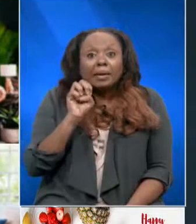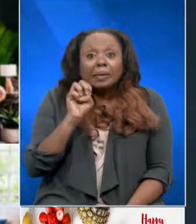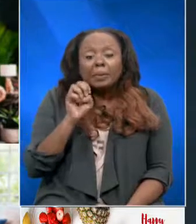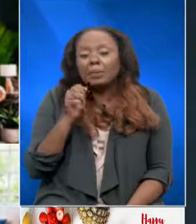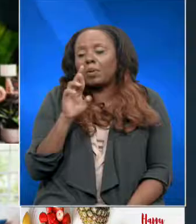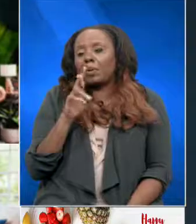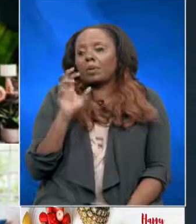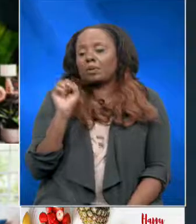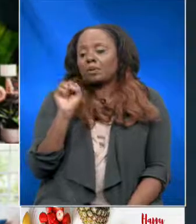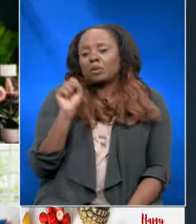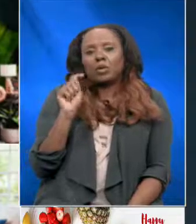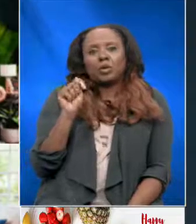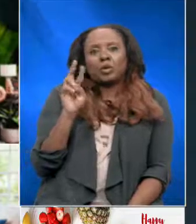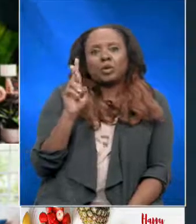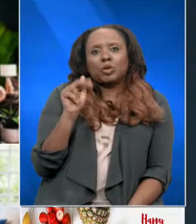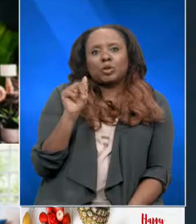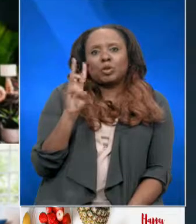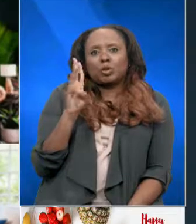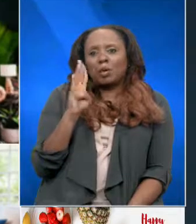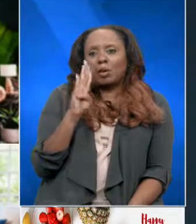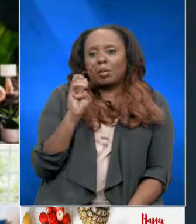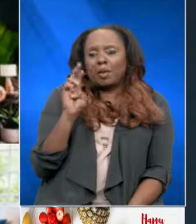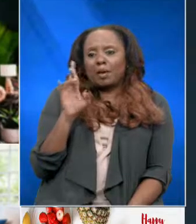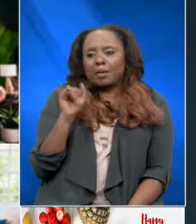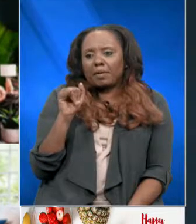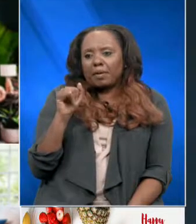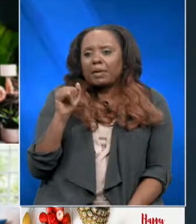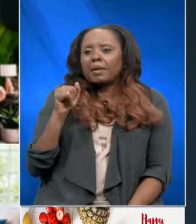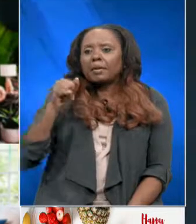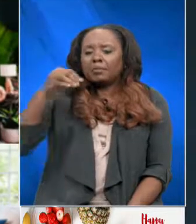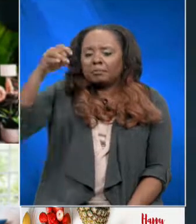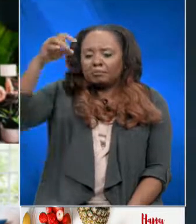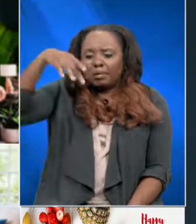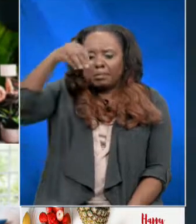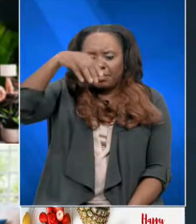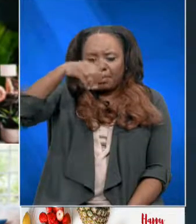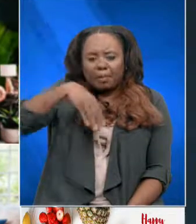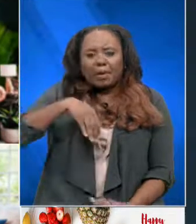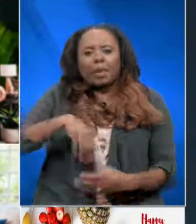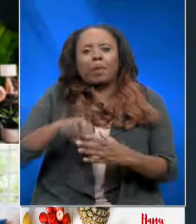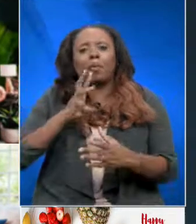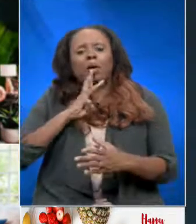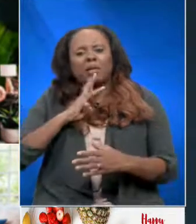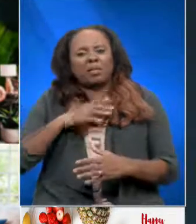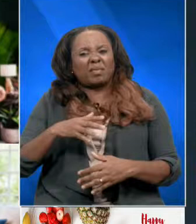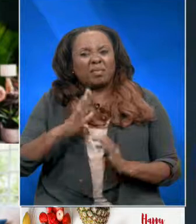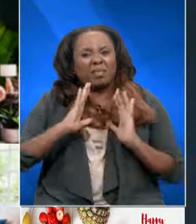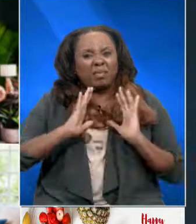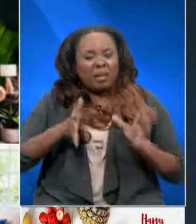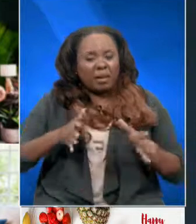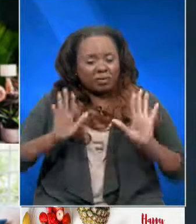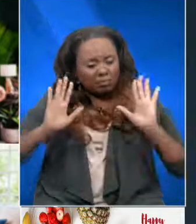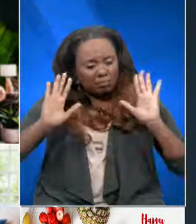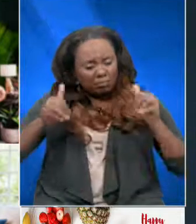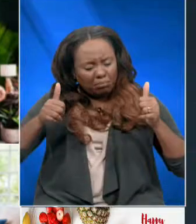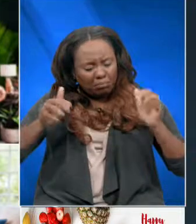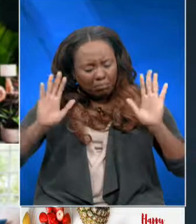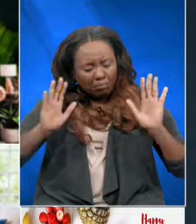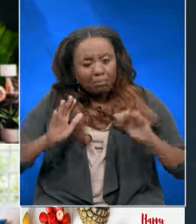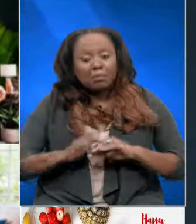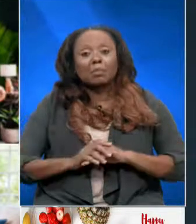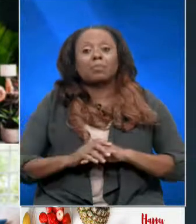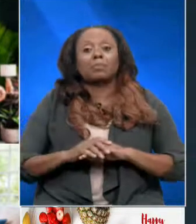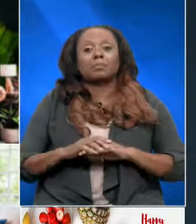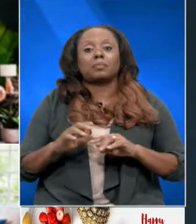your natural flavored water, no added sugar. There's the fruit flavor in there or the herb flavor, whatever you choose. But the